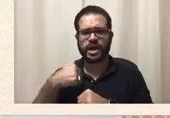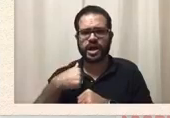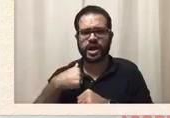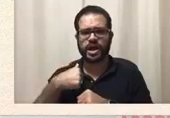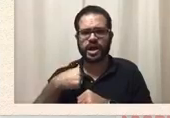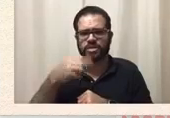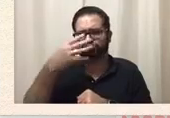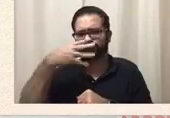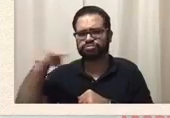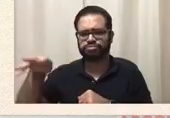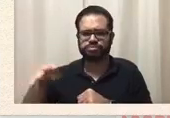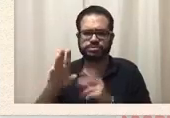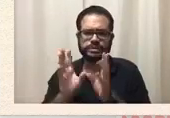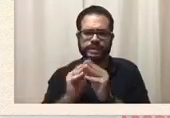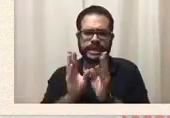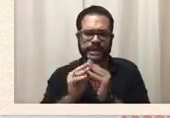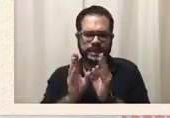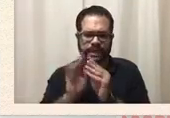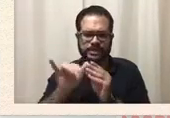earlier that morning.